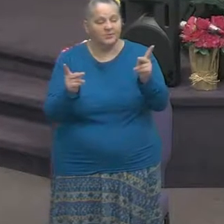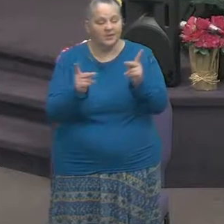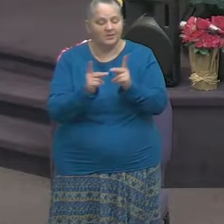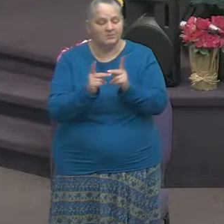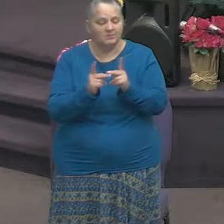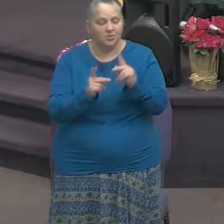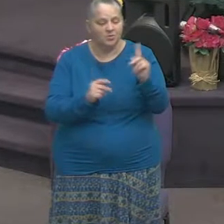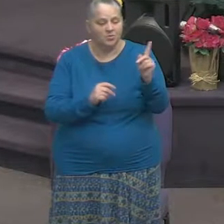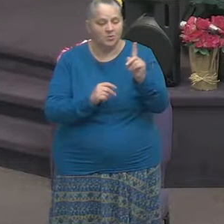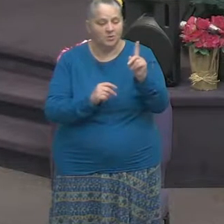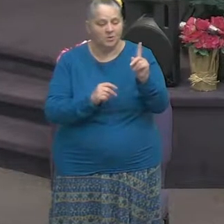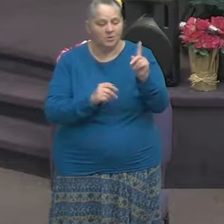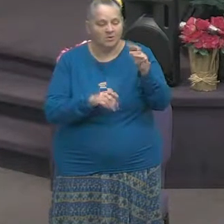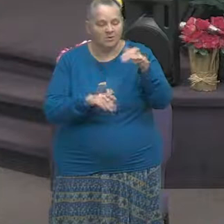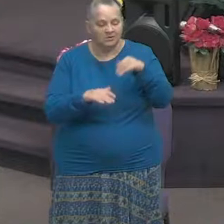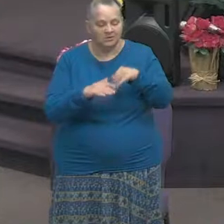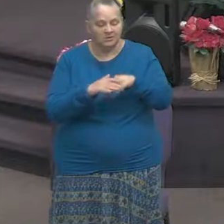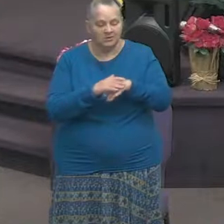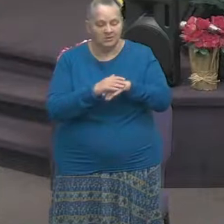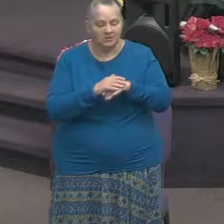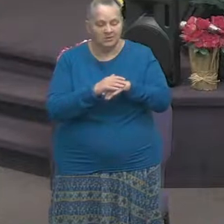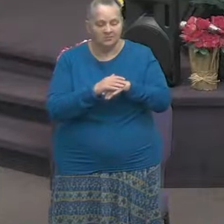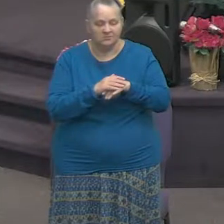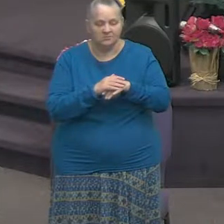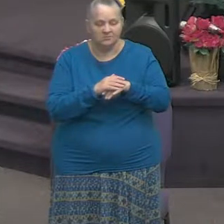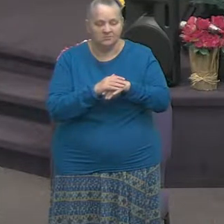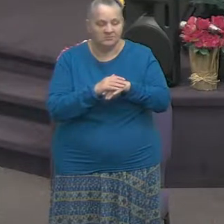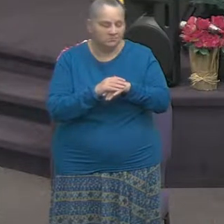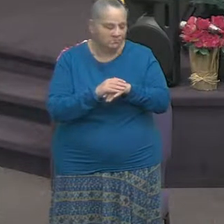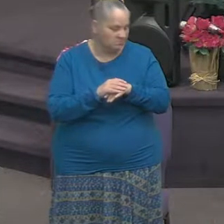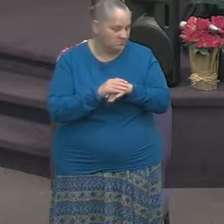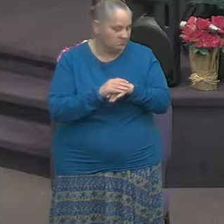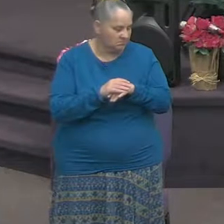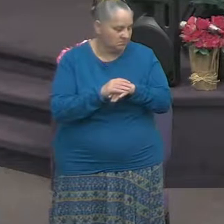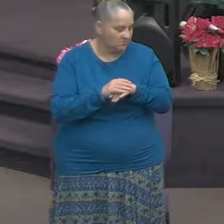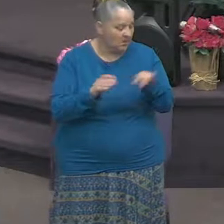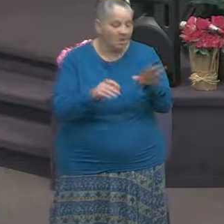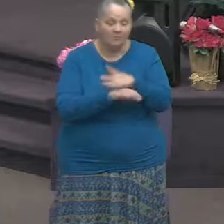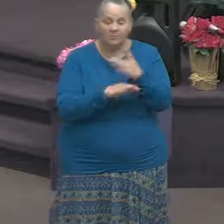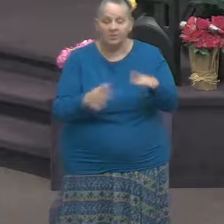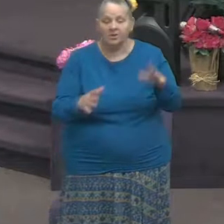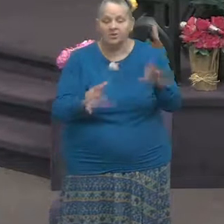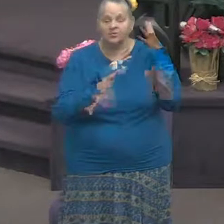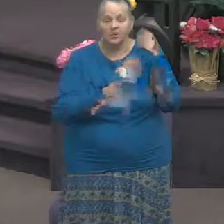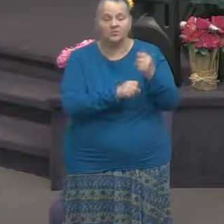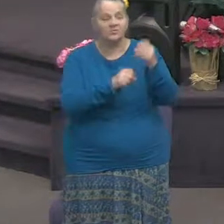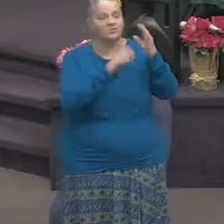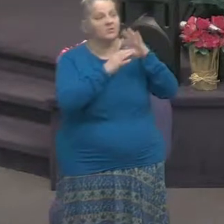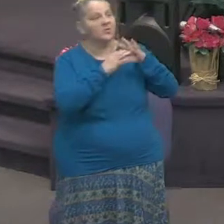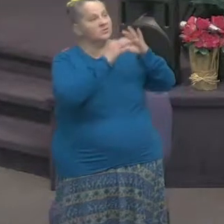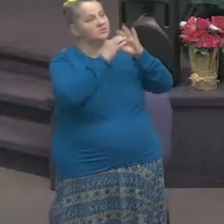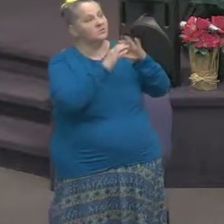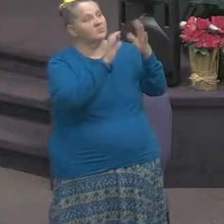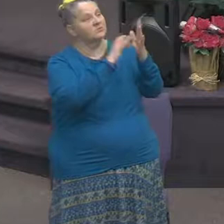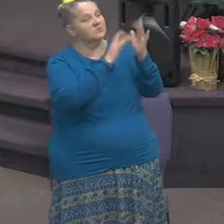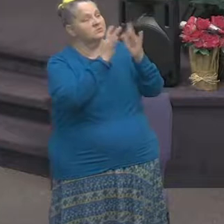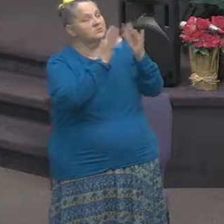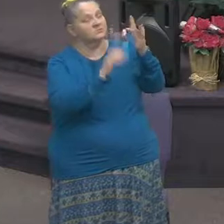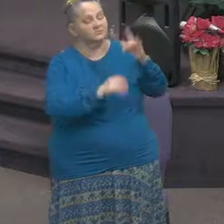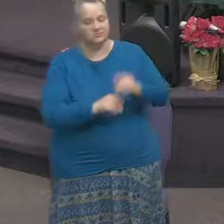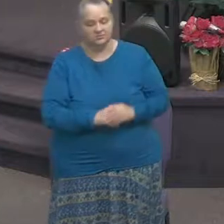where he is in a complete and total trust relationship with